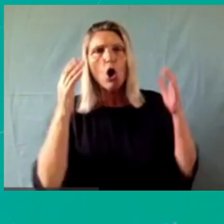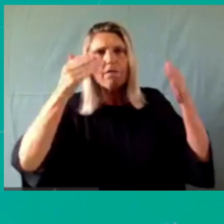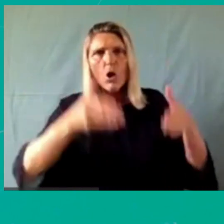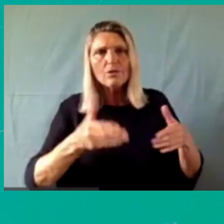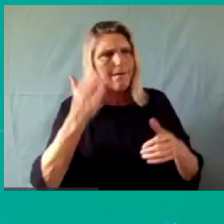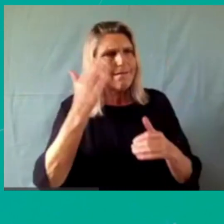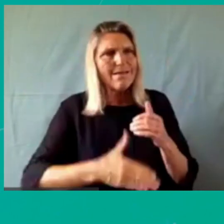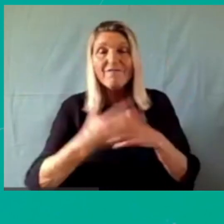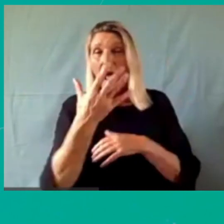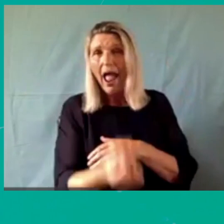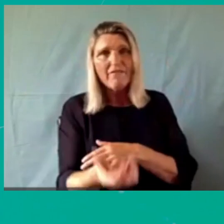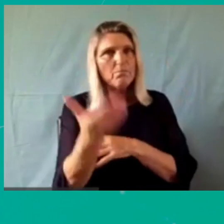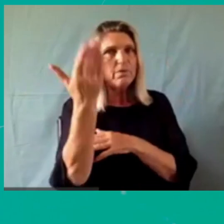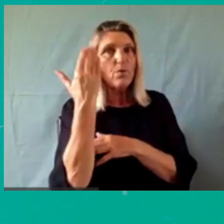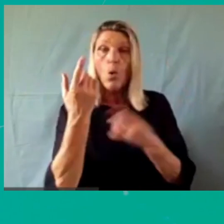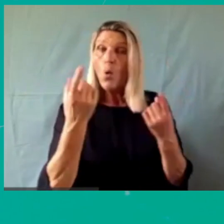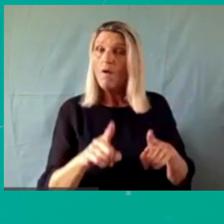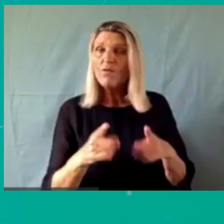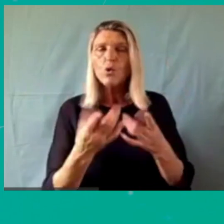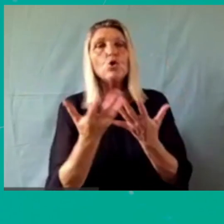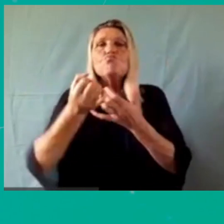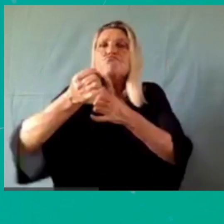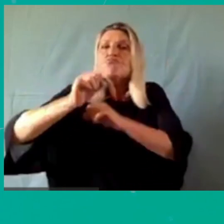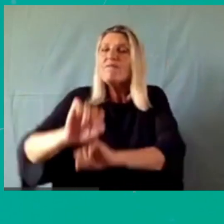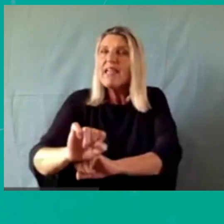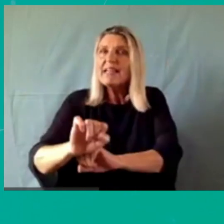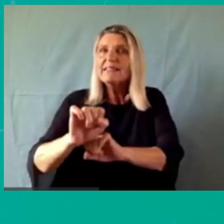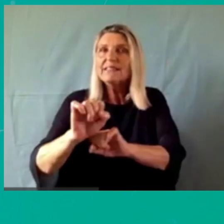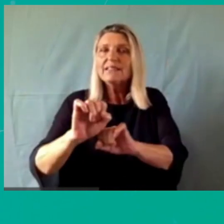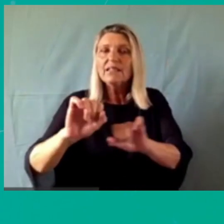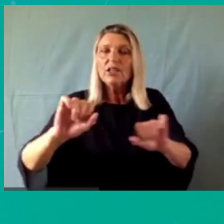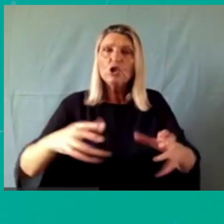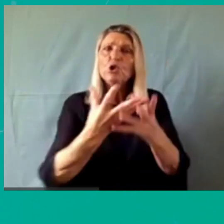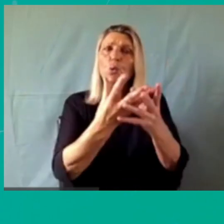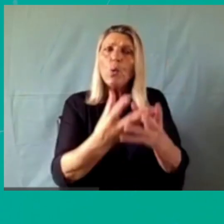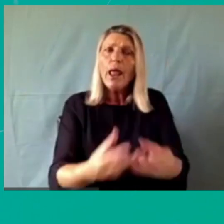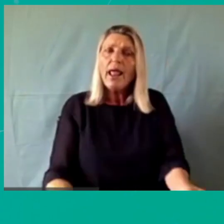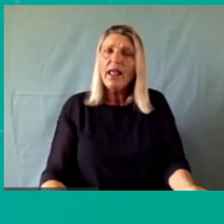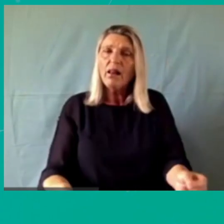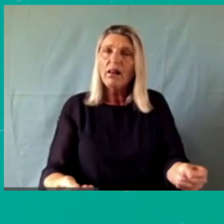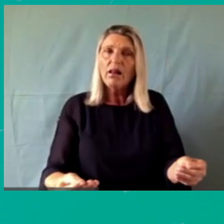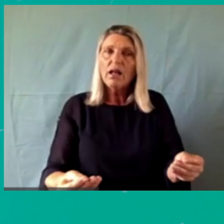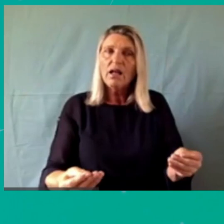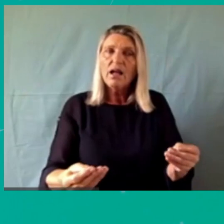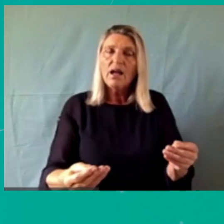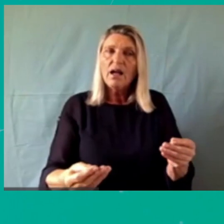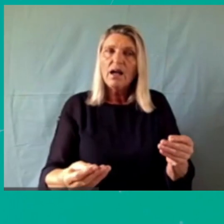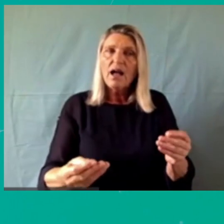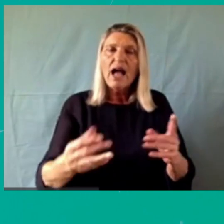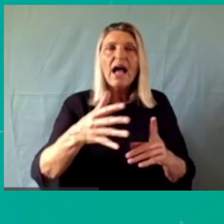to prevention, healing, the role of tangata whenua and community leadership for